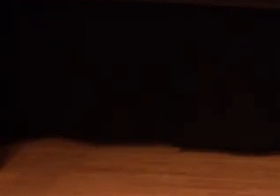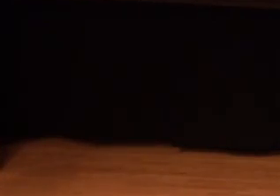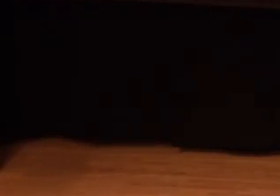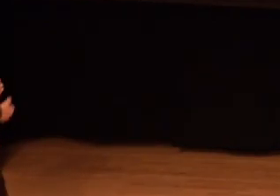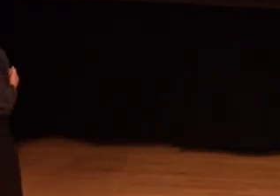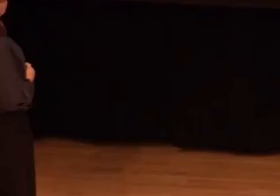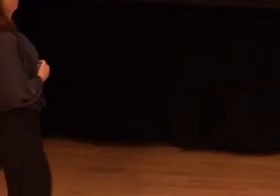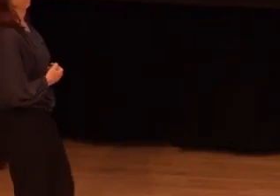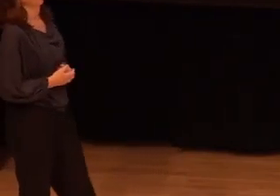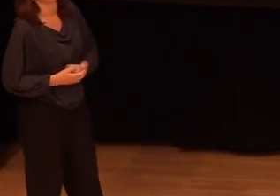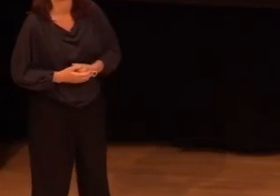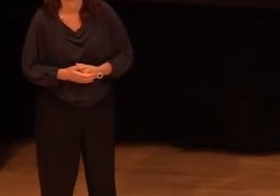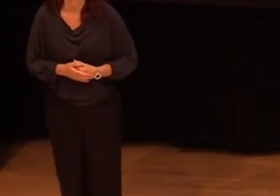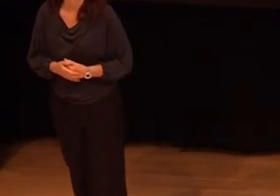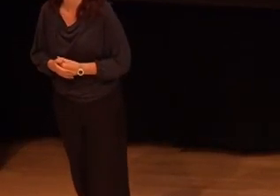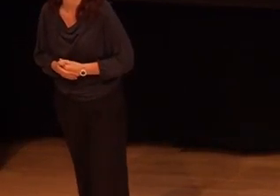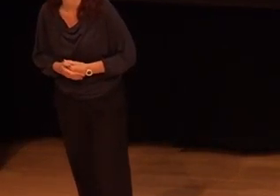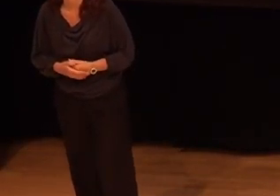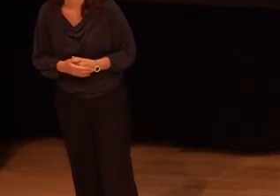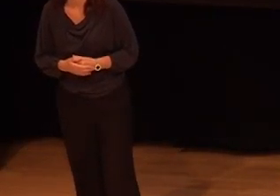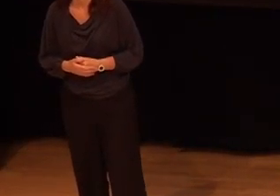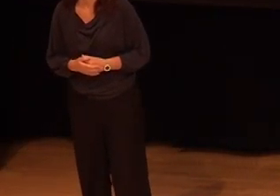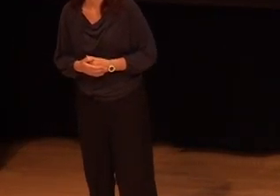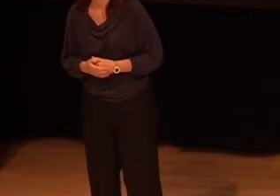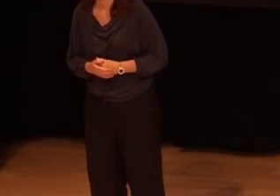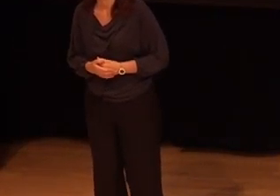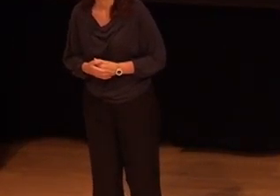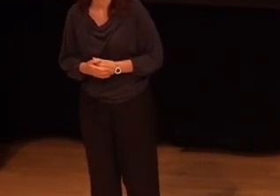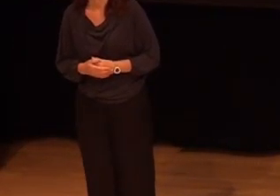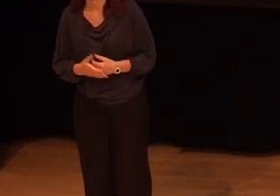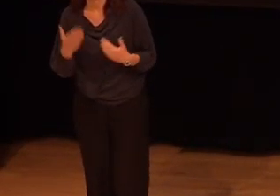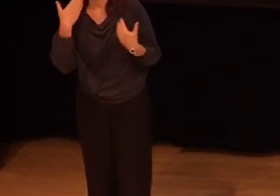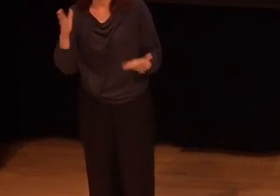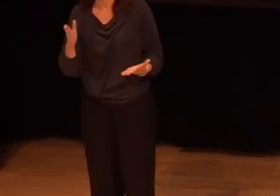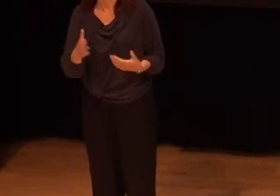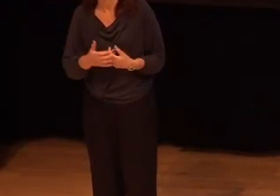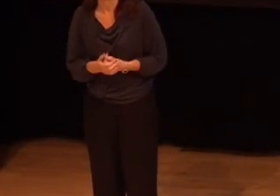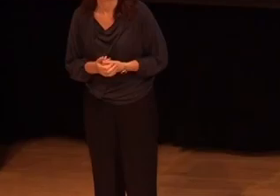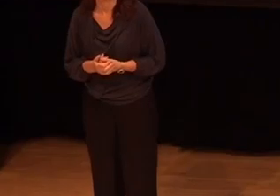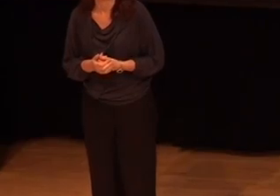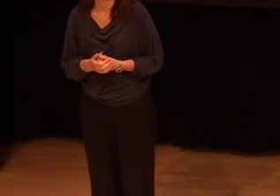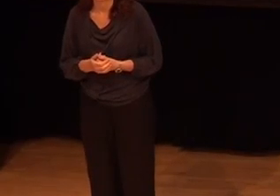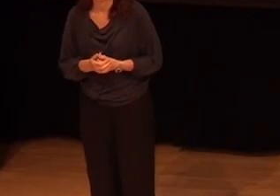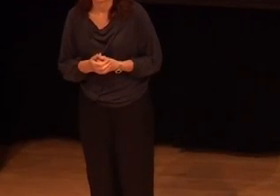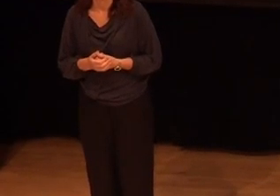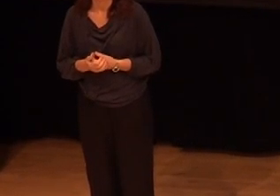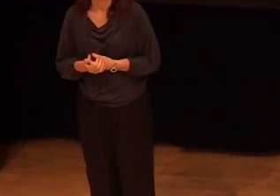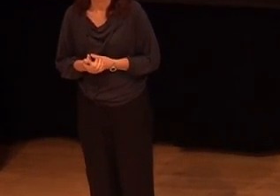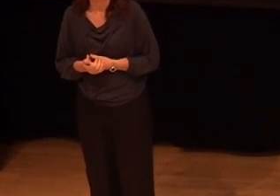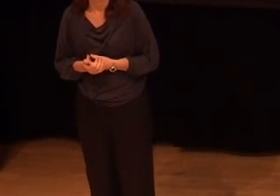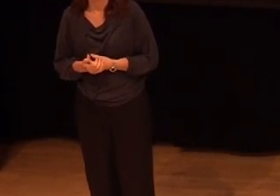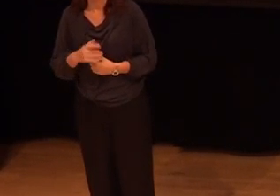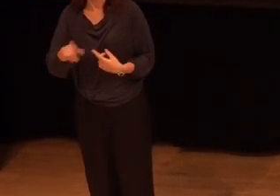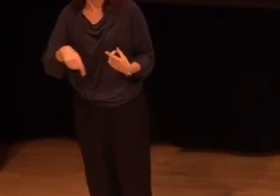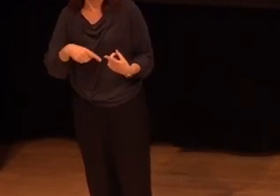I don't know. I just feel society does not take us seriously. Okay? And what